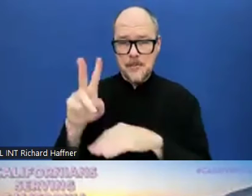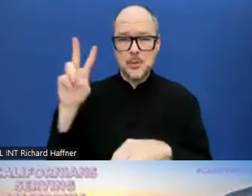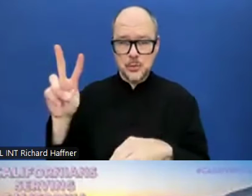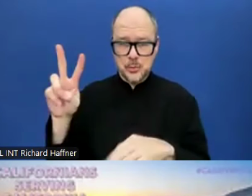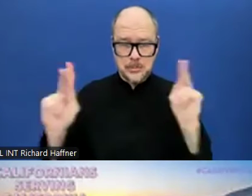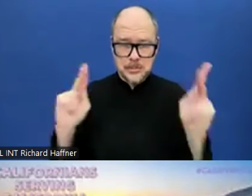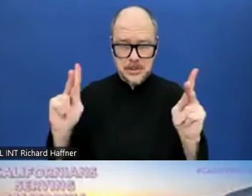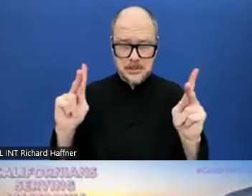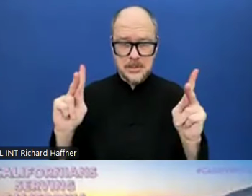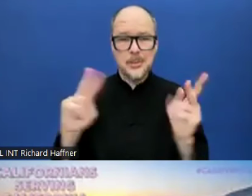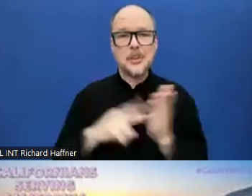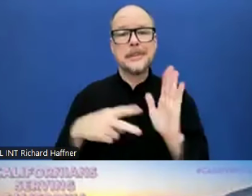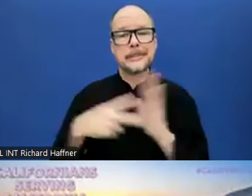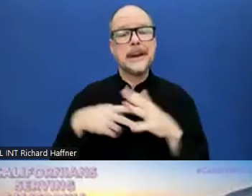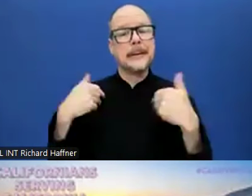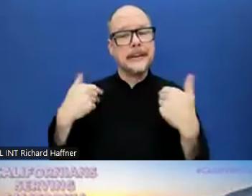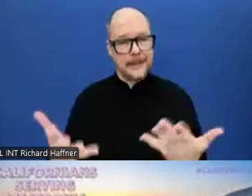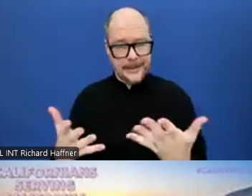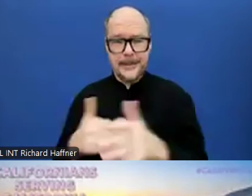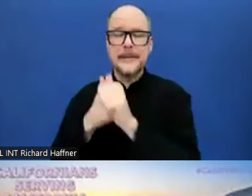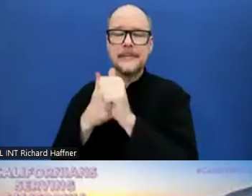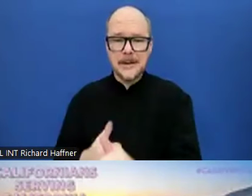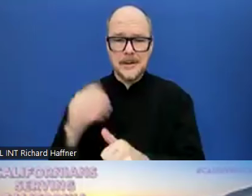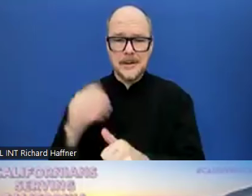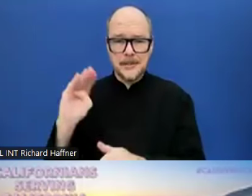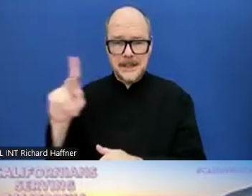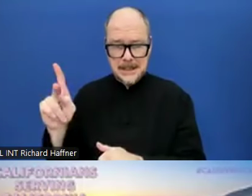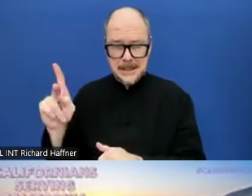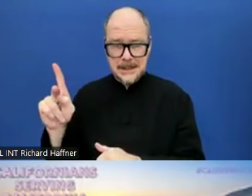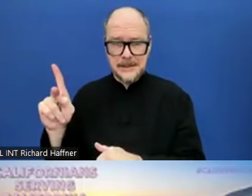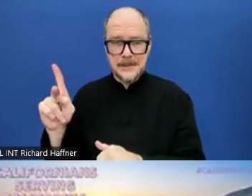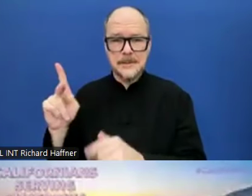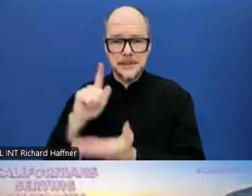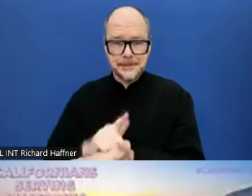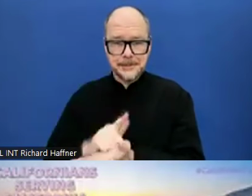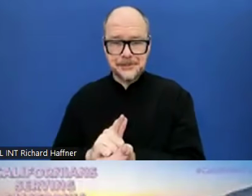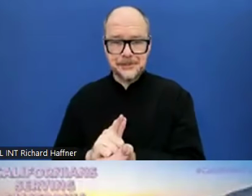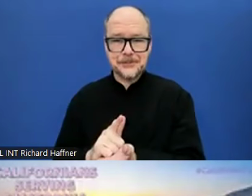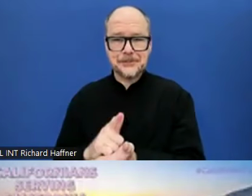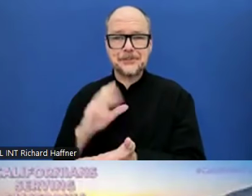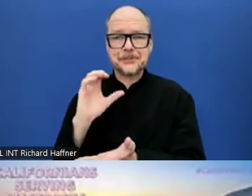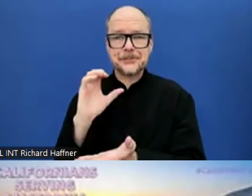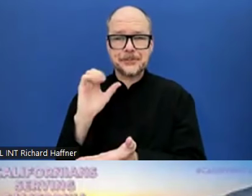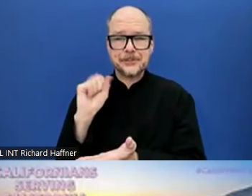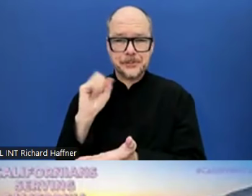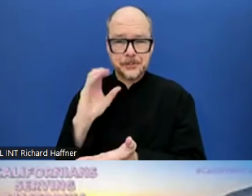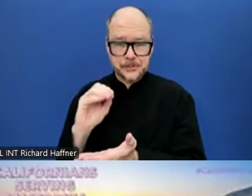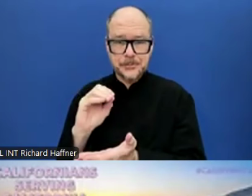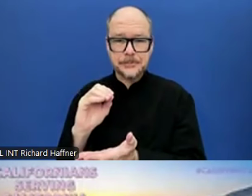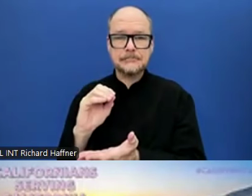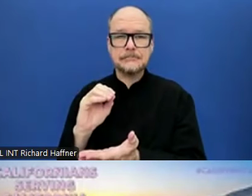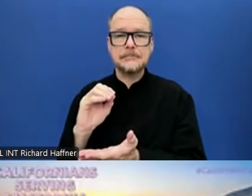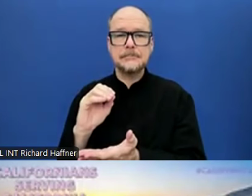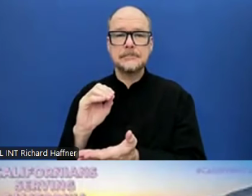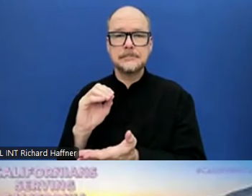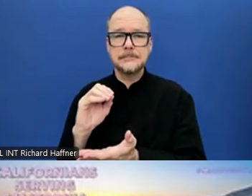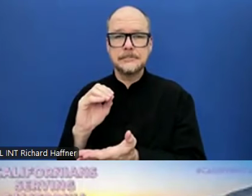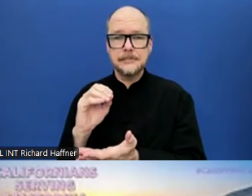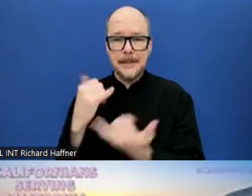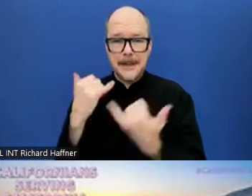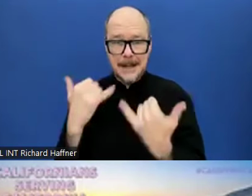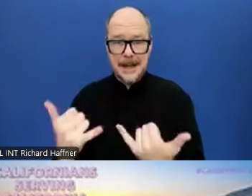threshold, triggers Bagley-Keene. So we're looking at a Bagley-Keene, subject to Bagley-Keene subcommittee. And now we're asking this